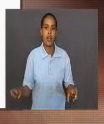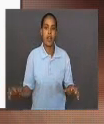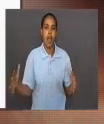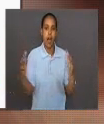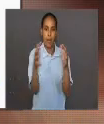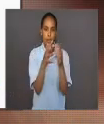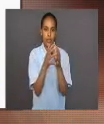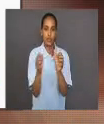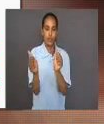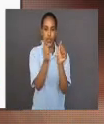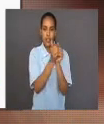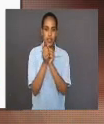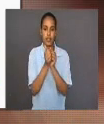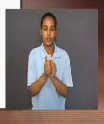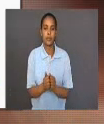together.